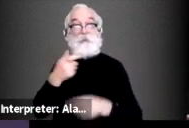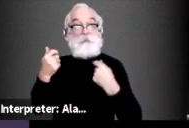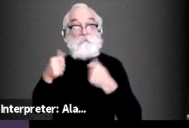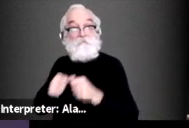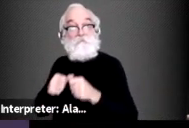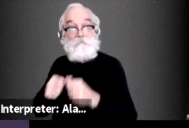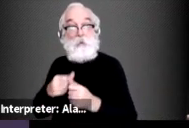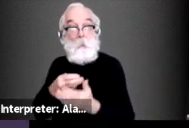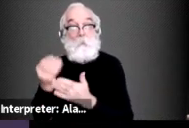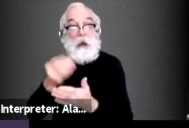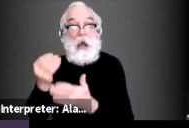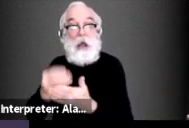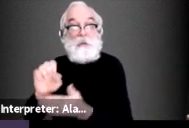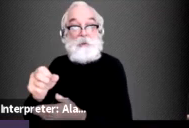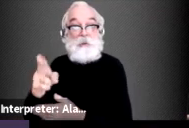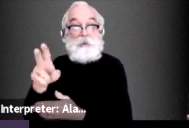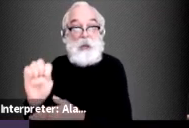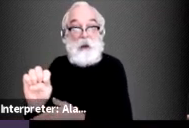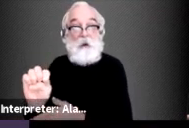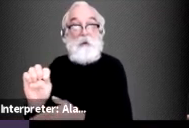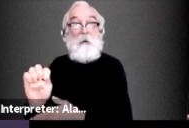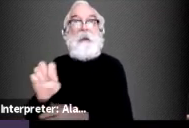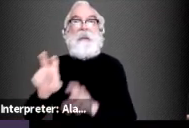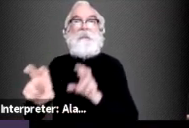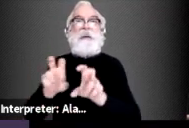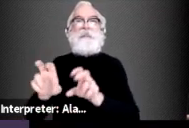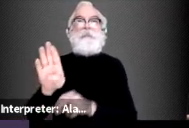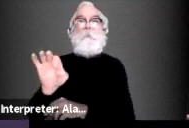market, and otherwise create